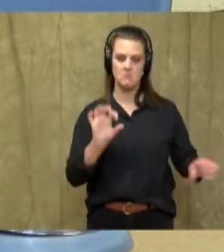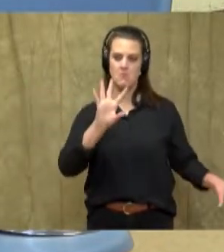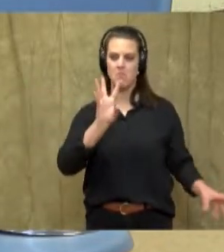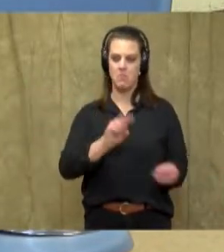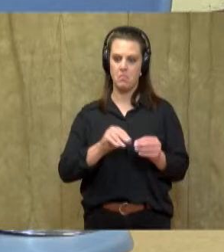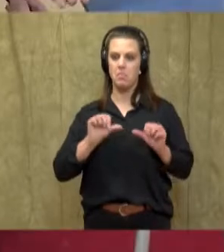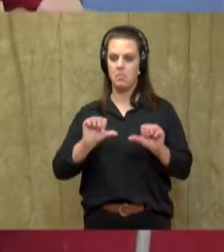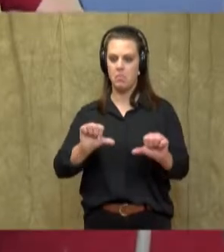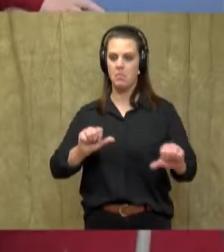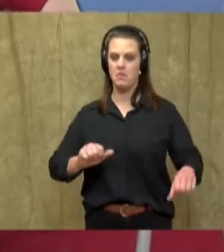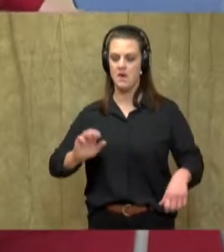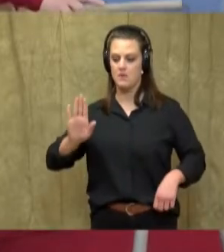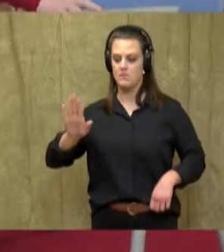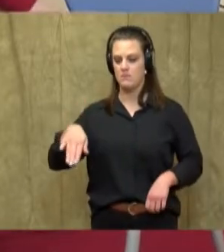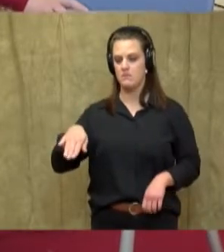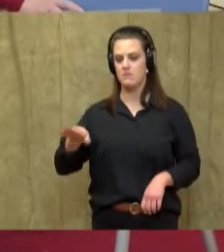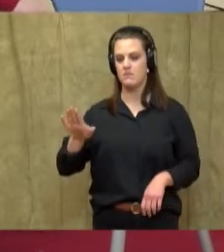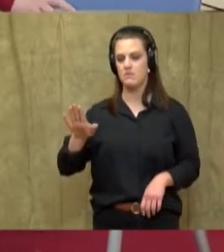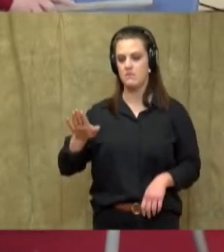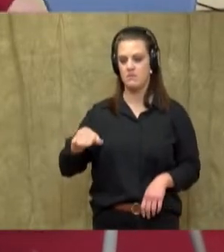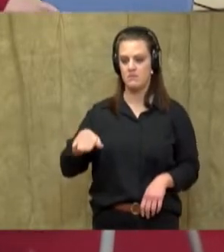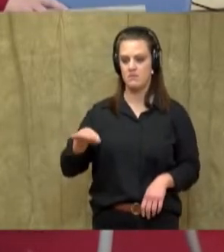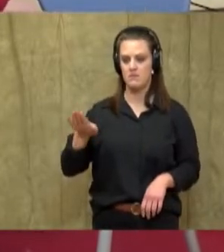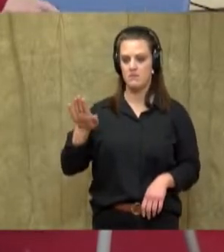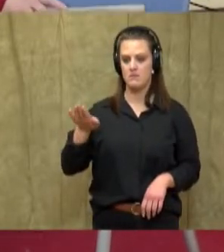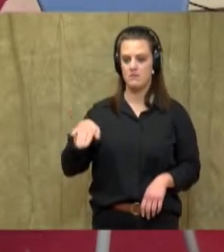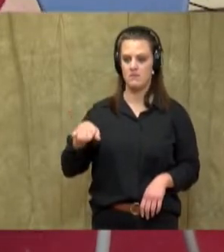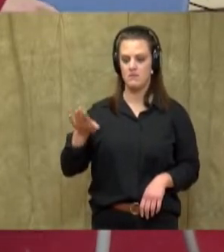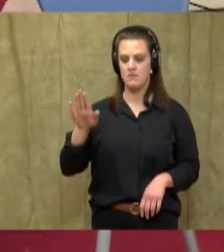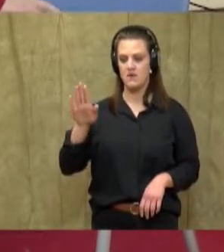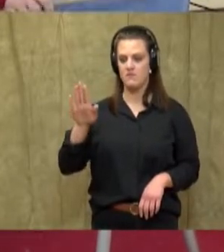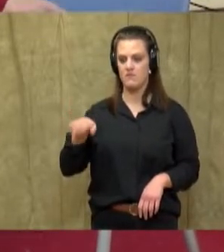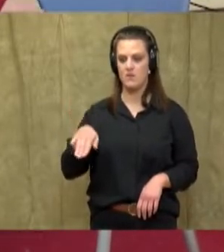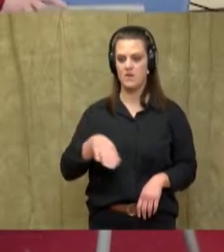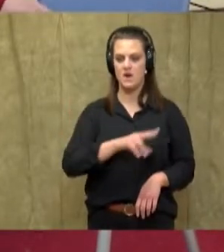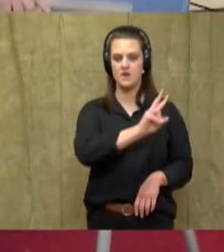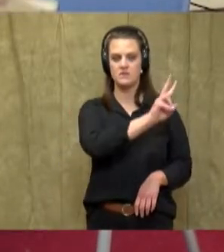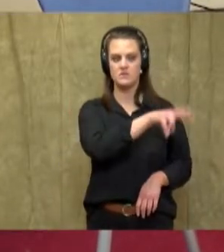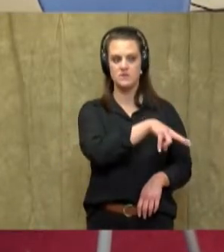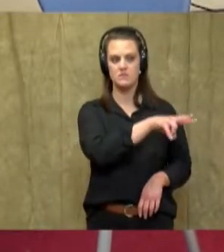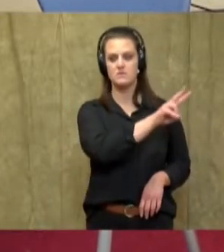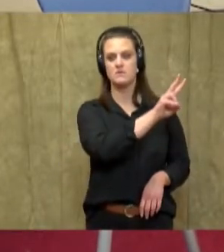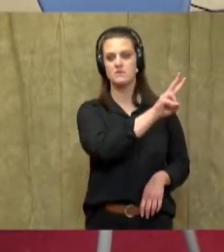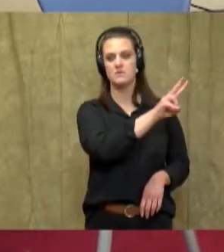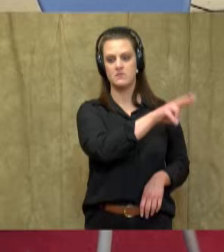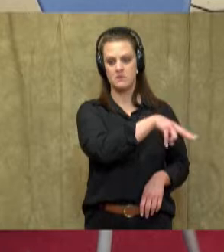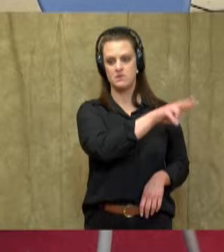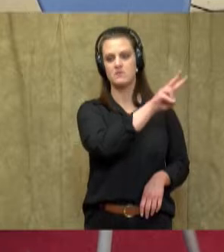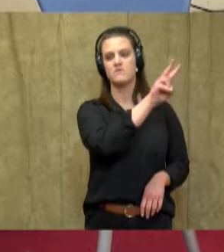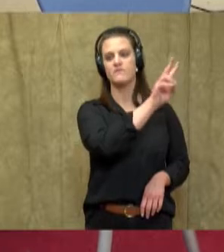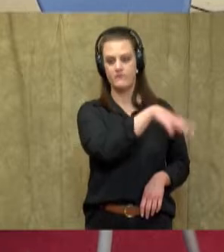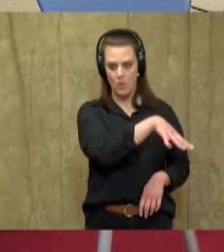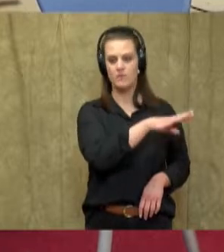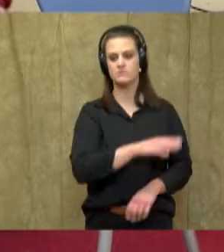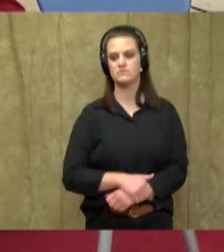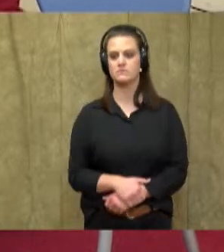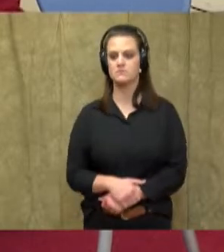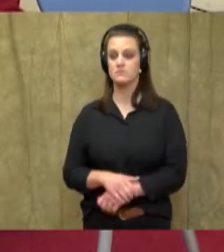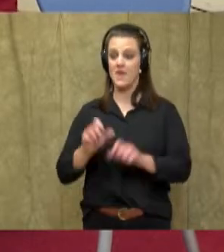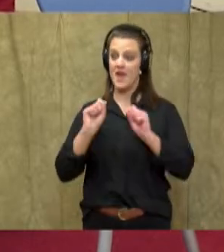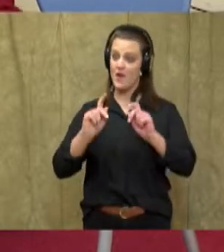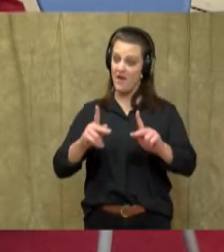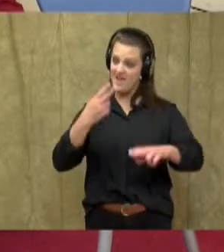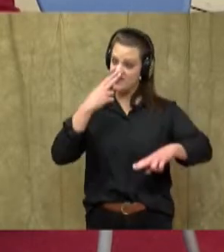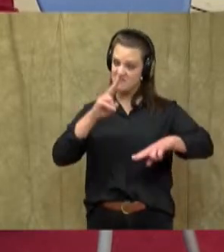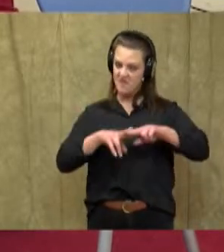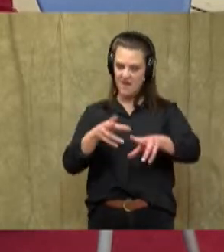and 3 and 4 and 1 and 2 and 3 and 4 and. All right, it's fun